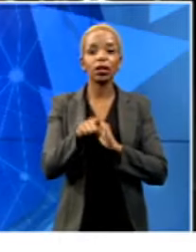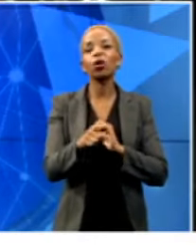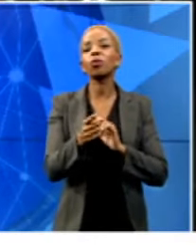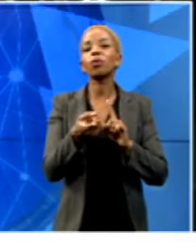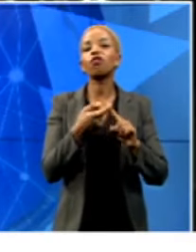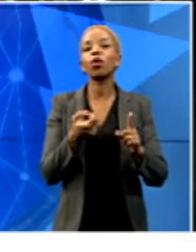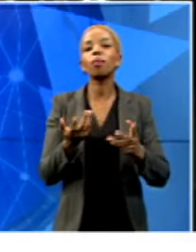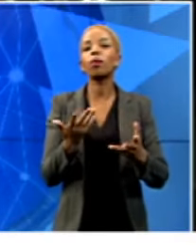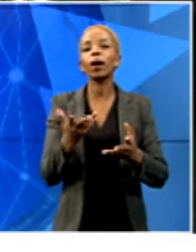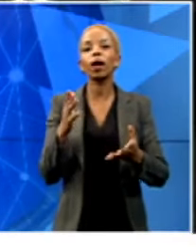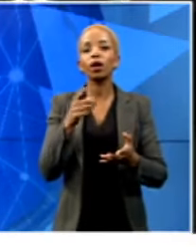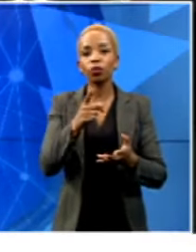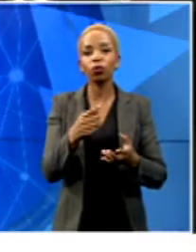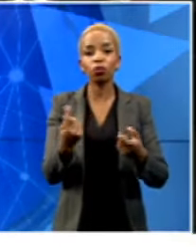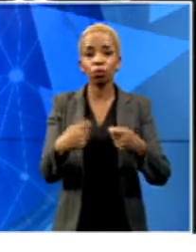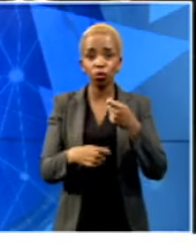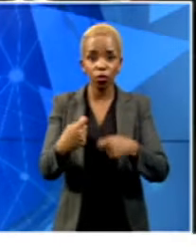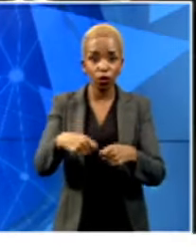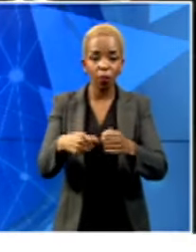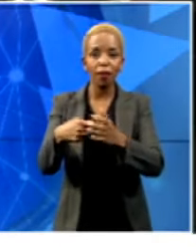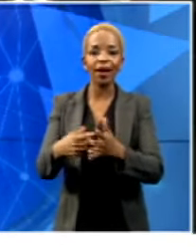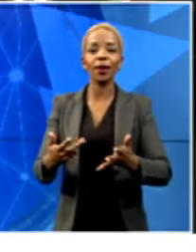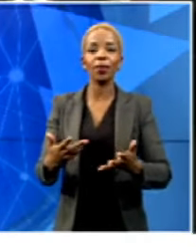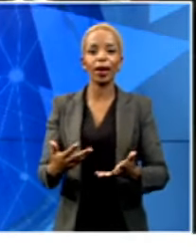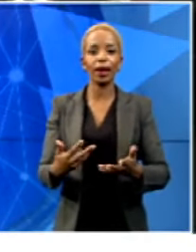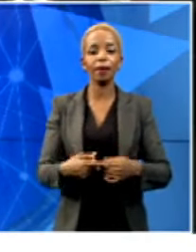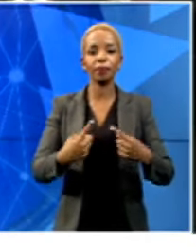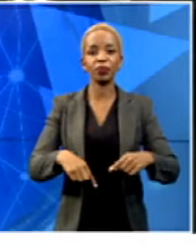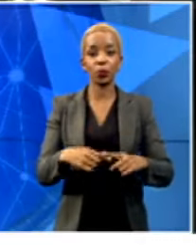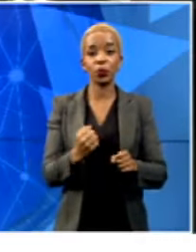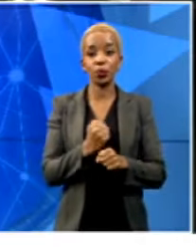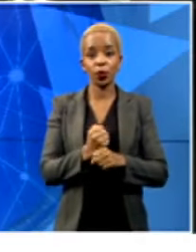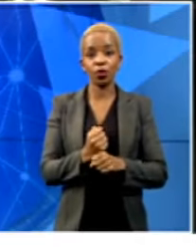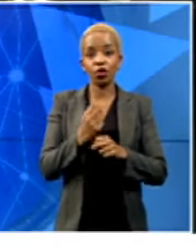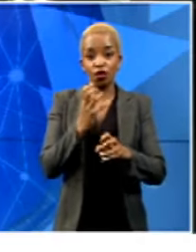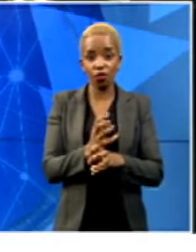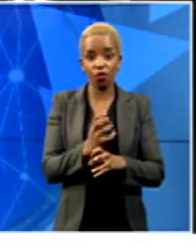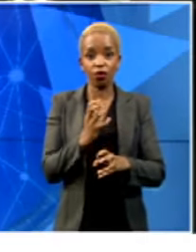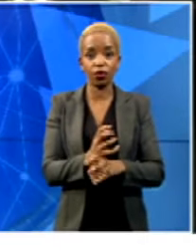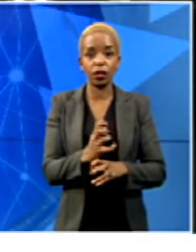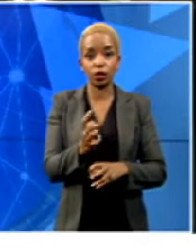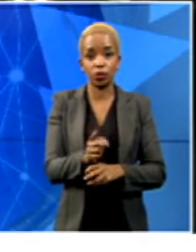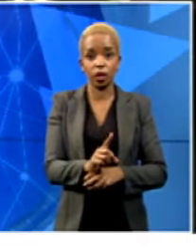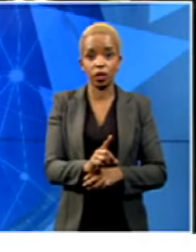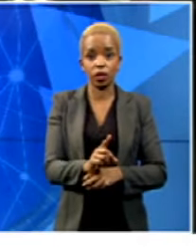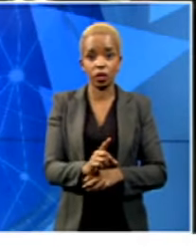So we had to work really hard at the value chain of not only making these masks available, but making